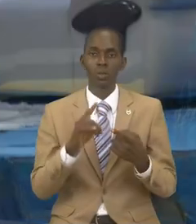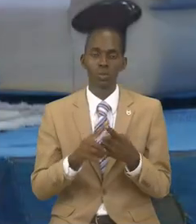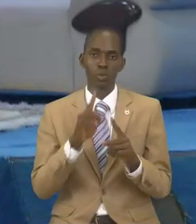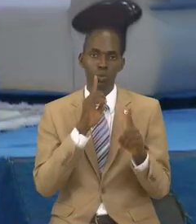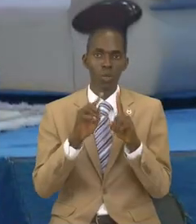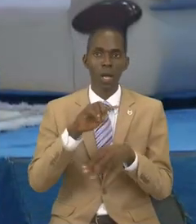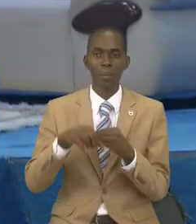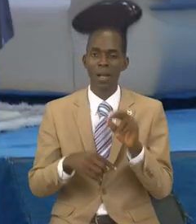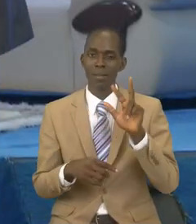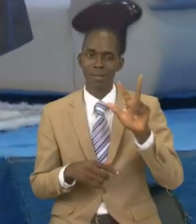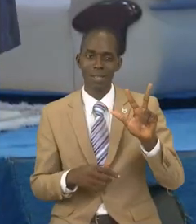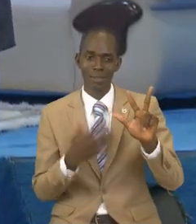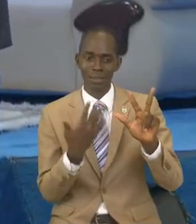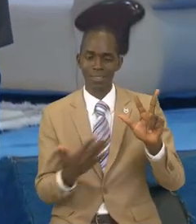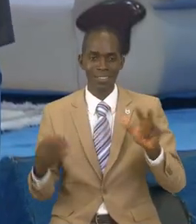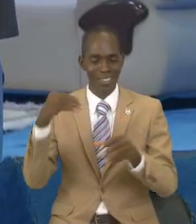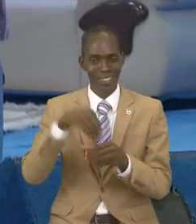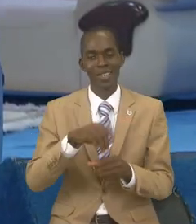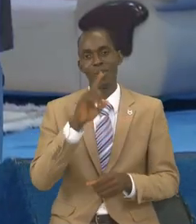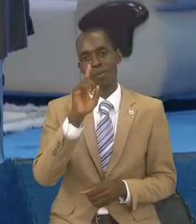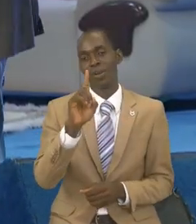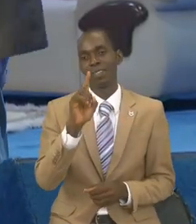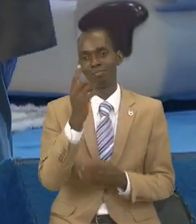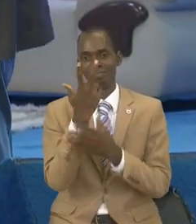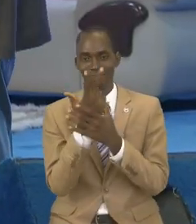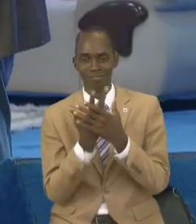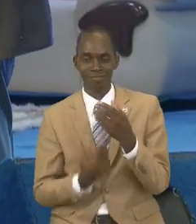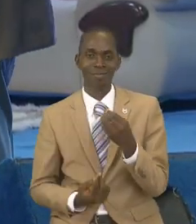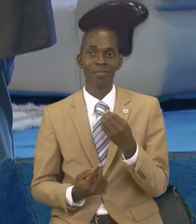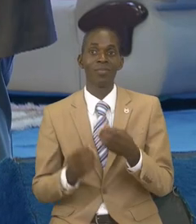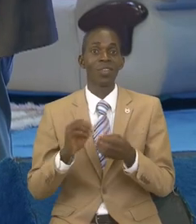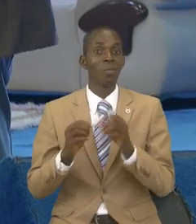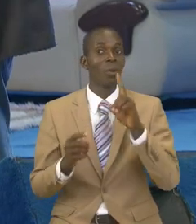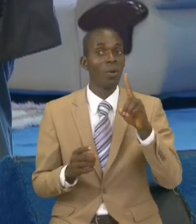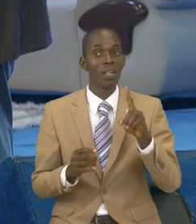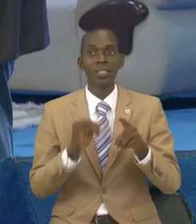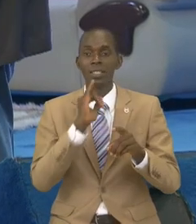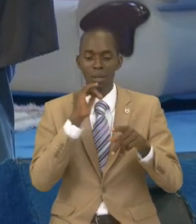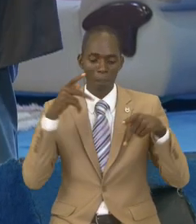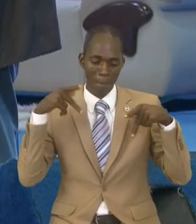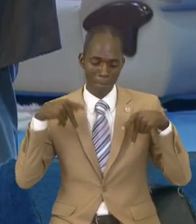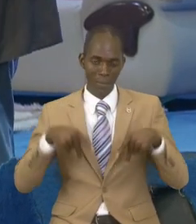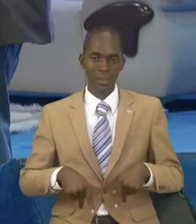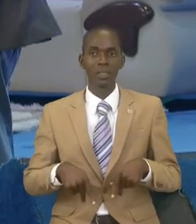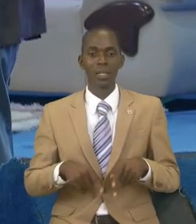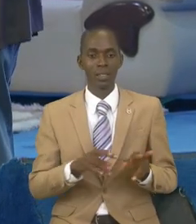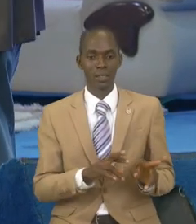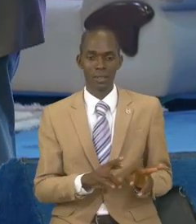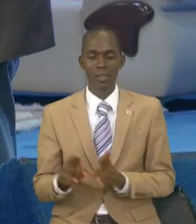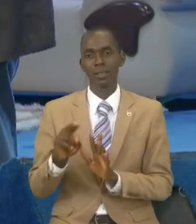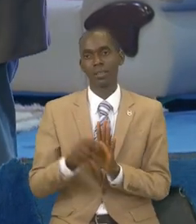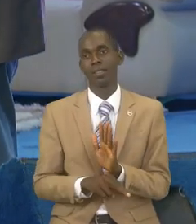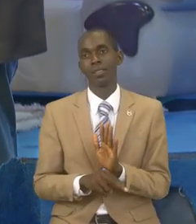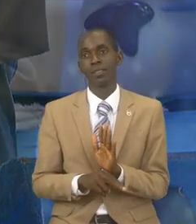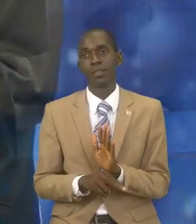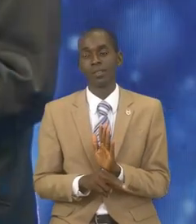three things in one. Number one is personal readiness. The Lord is ready all